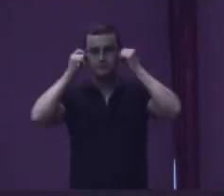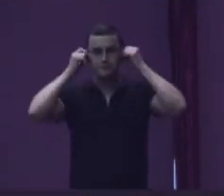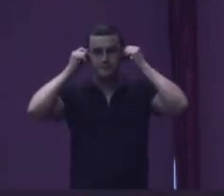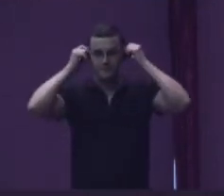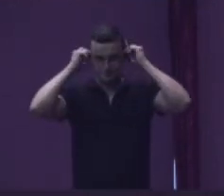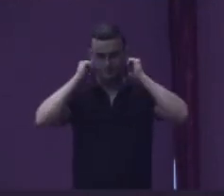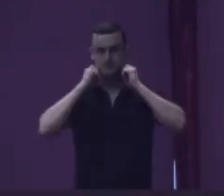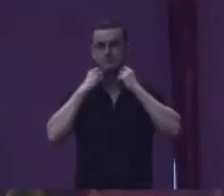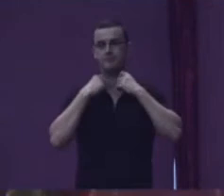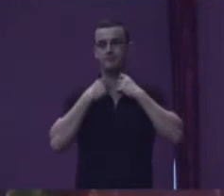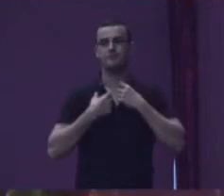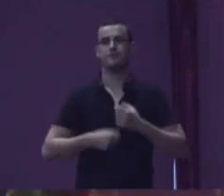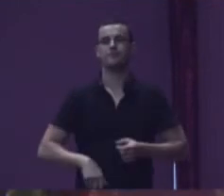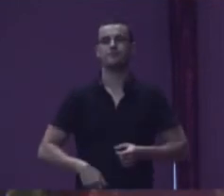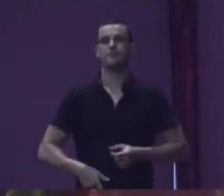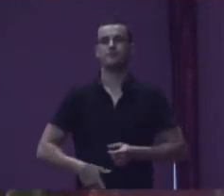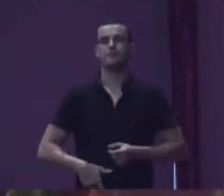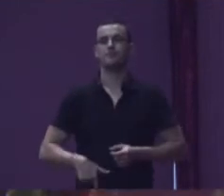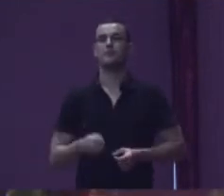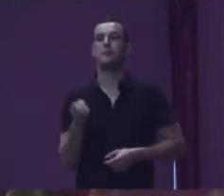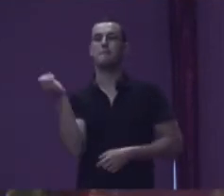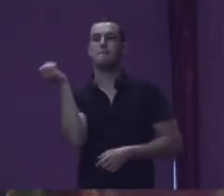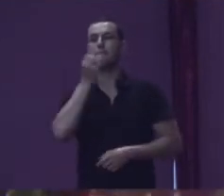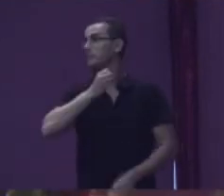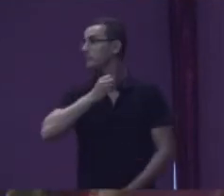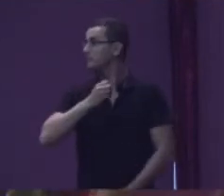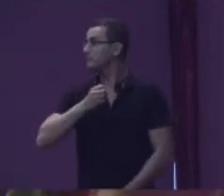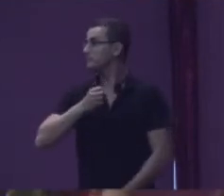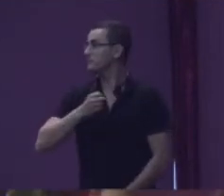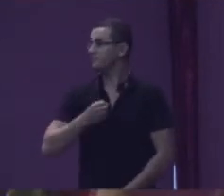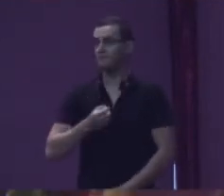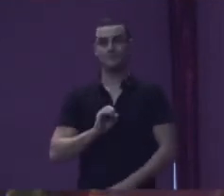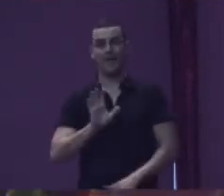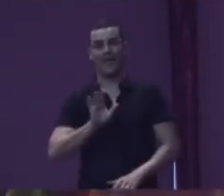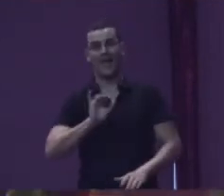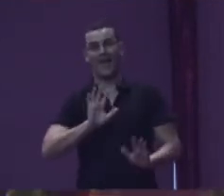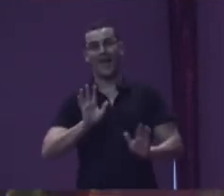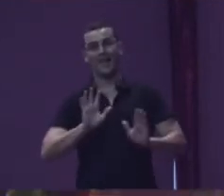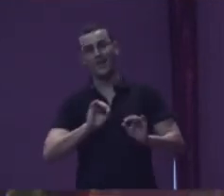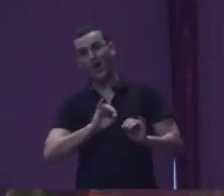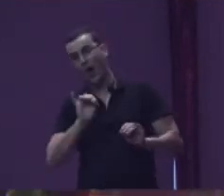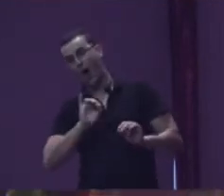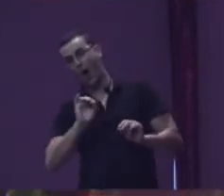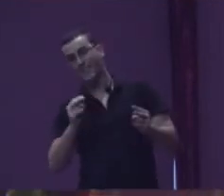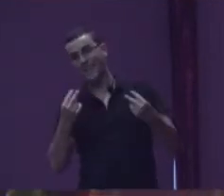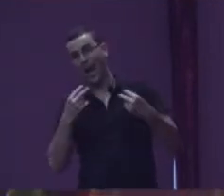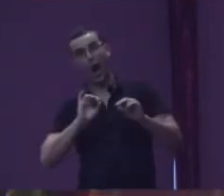Bom dia, meu nome é Camila, estou aqui. Oi.